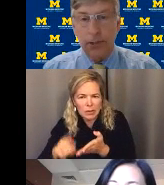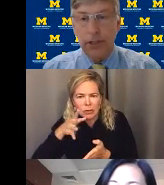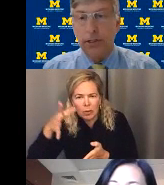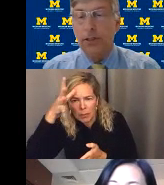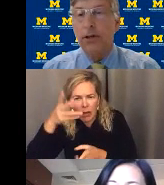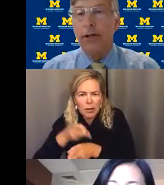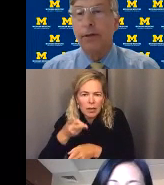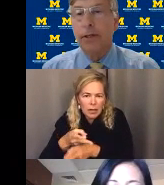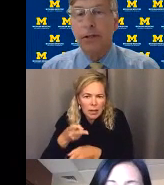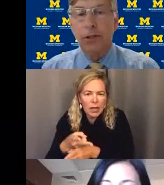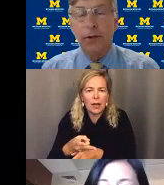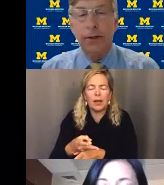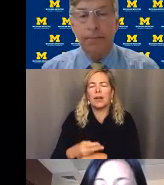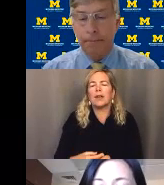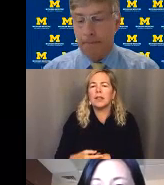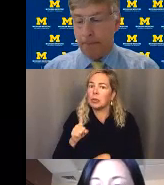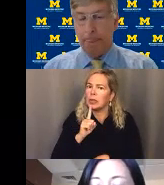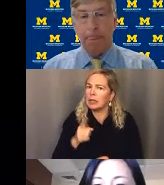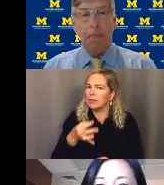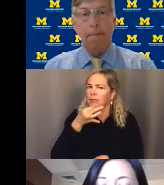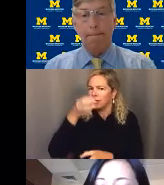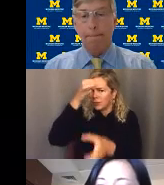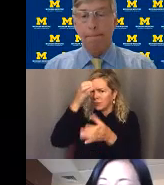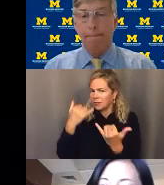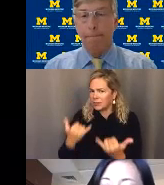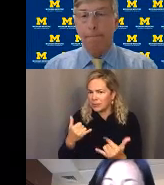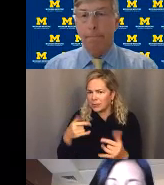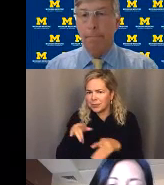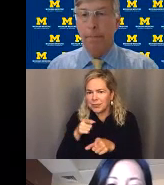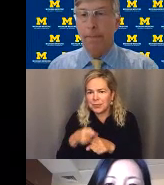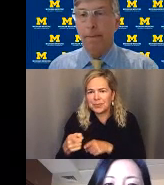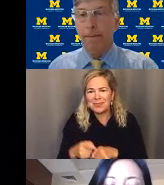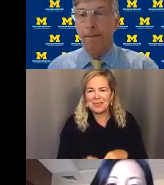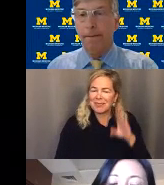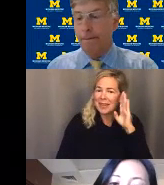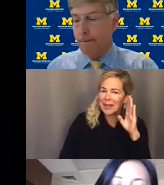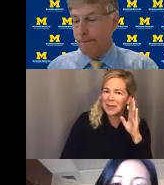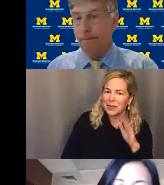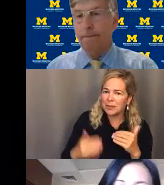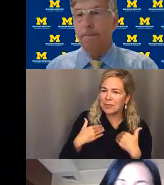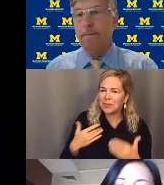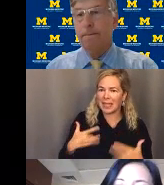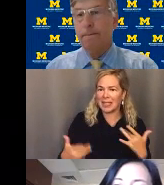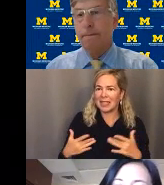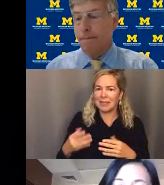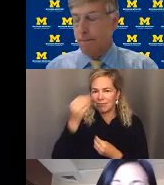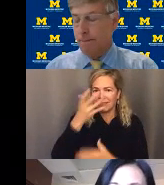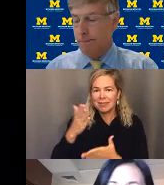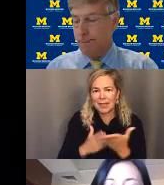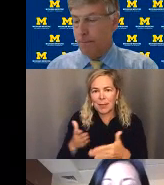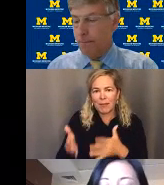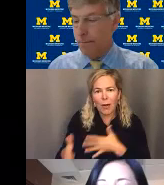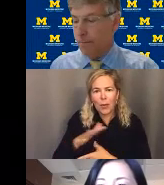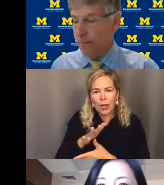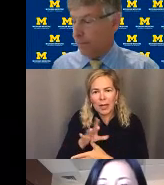real expertise to this area. So Helen? Thank you, Brian. I'm excited to share some of our preliminary data and broad